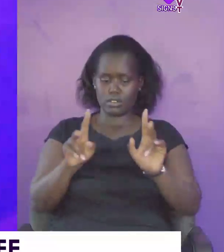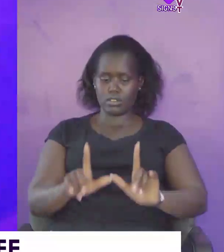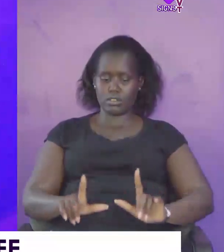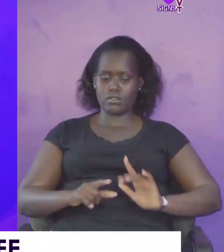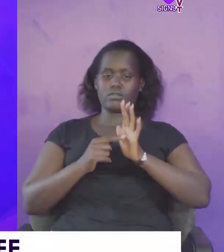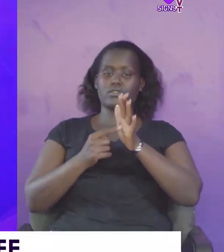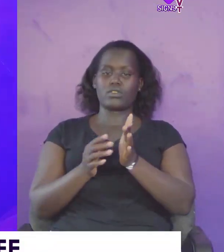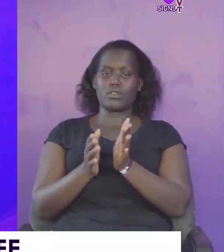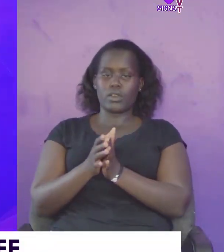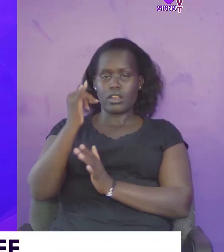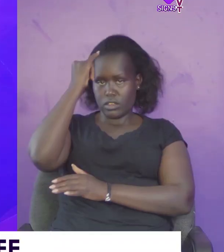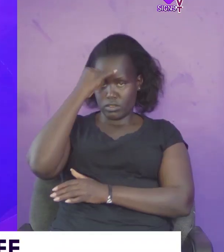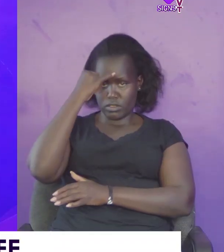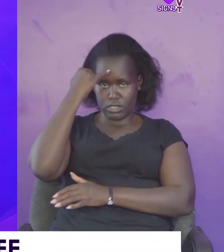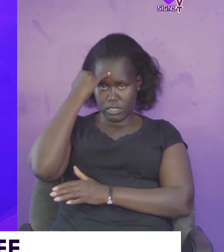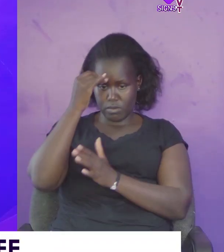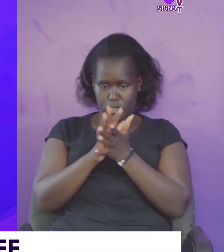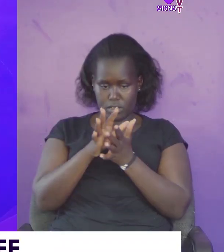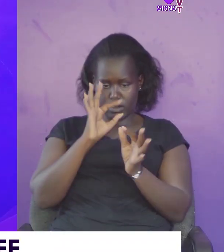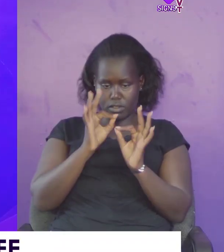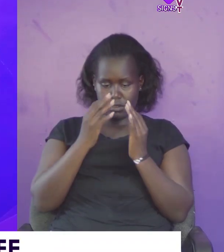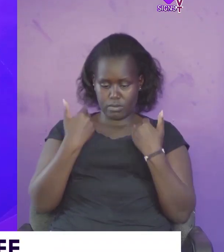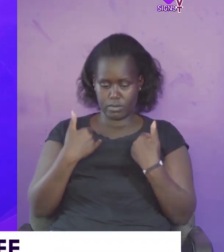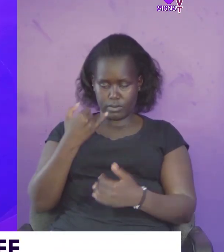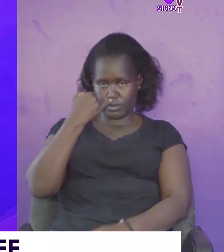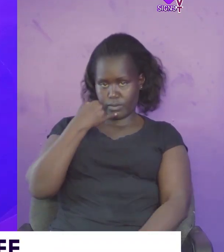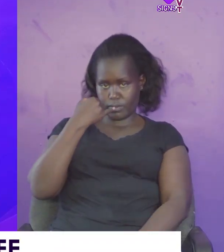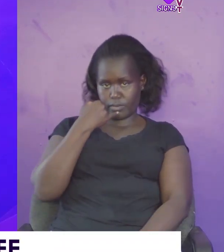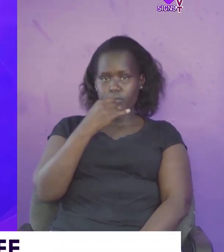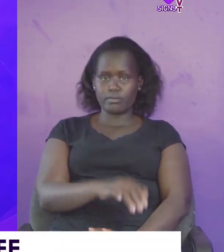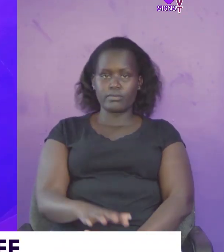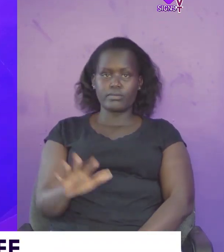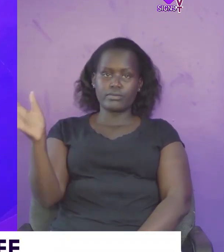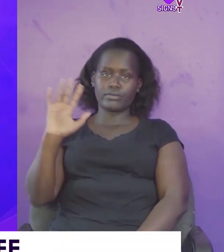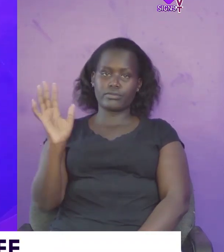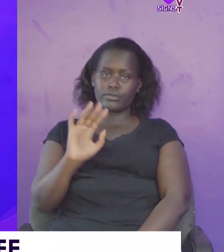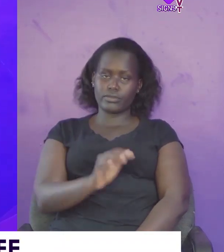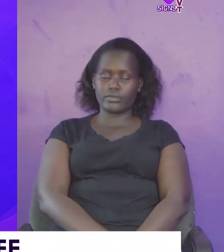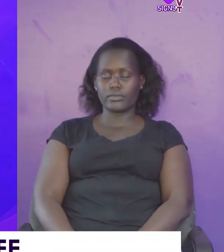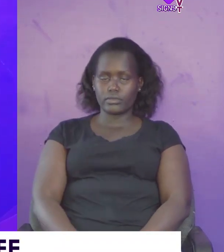show. My name is Jonas Simba. Irene Chebiwot has been our sign language interpreter. Bye-bye.